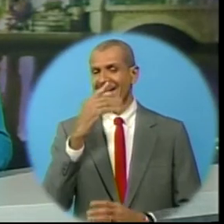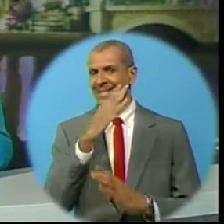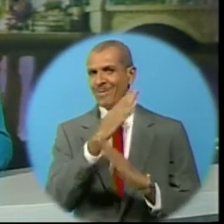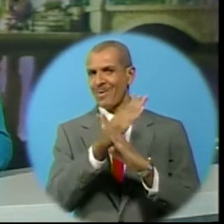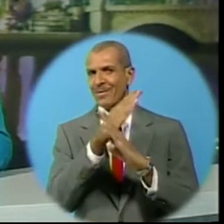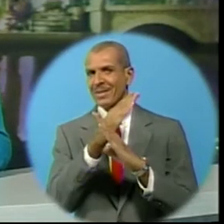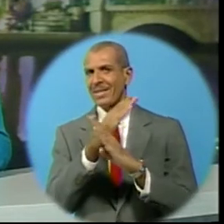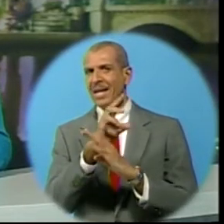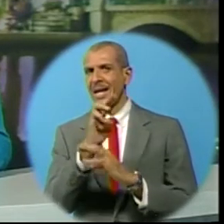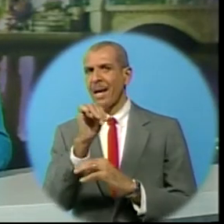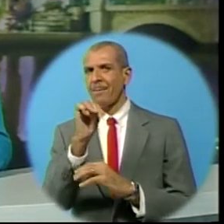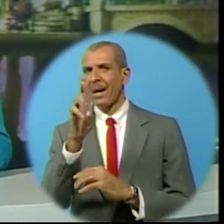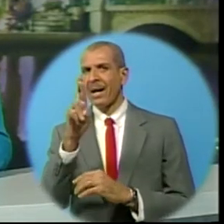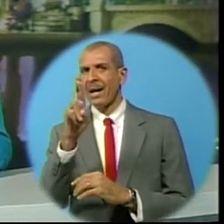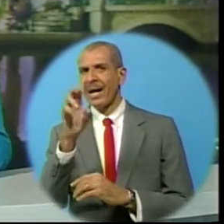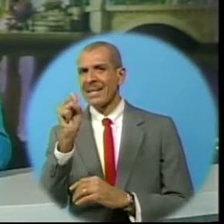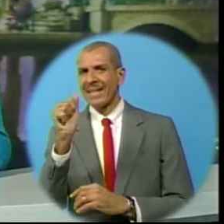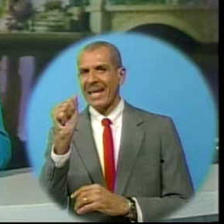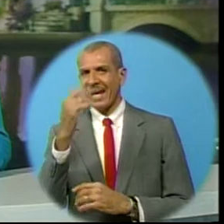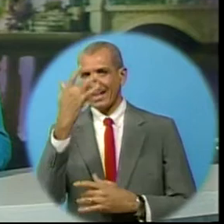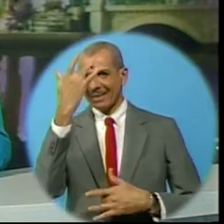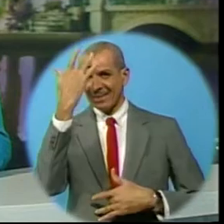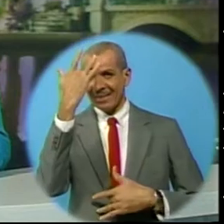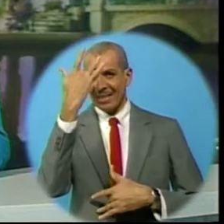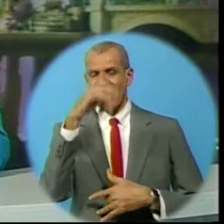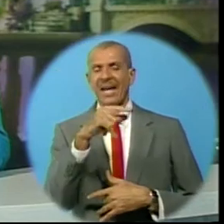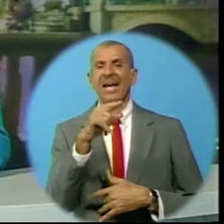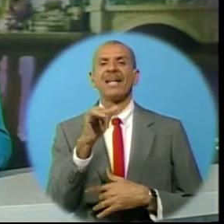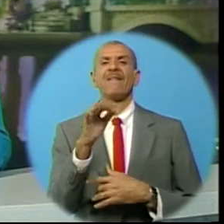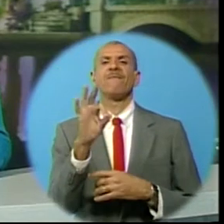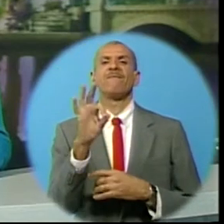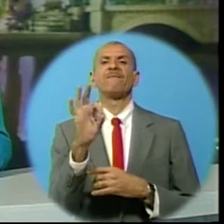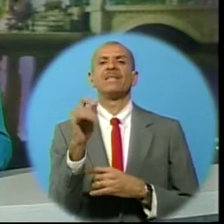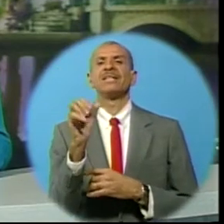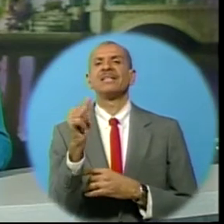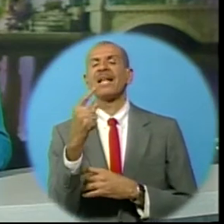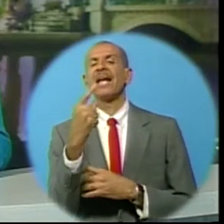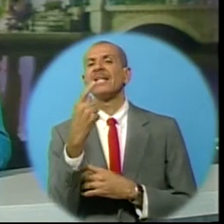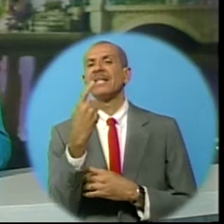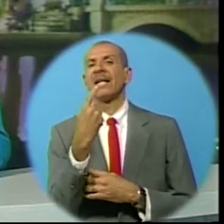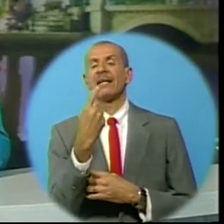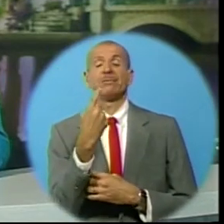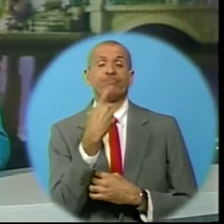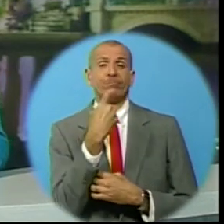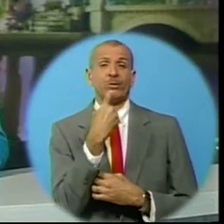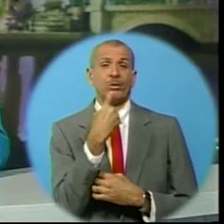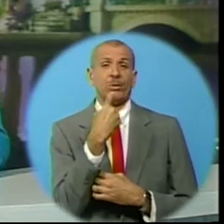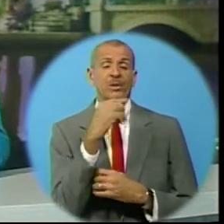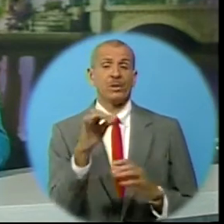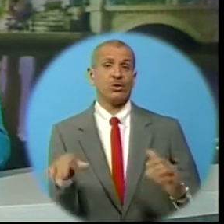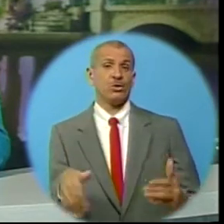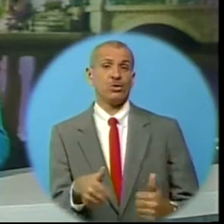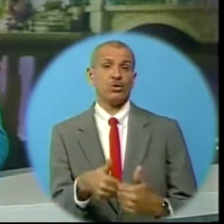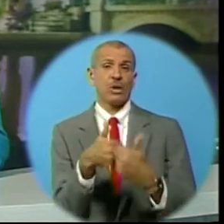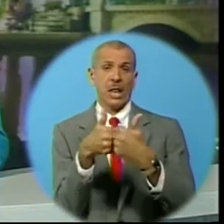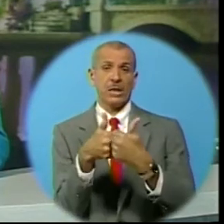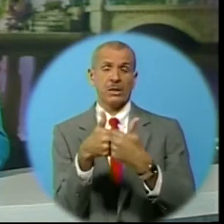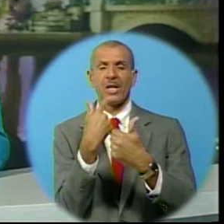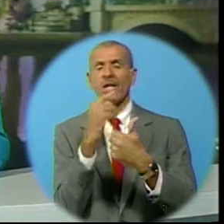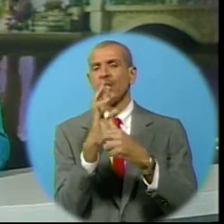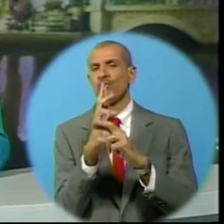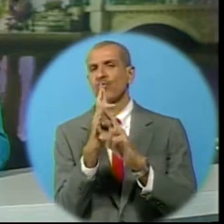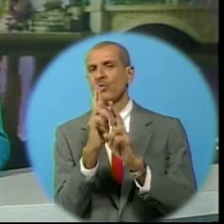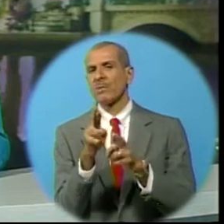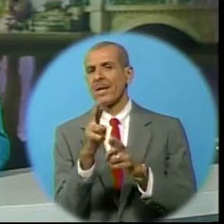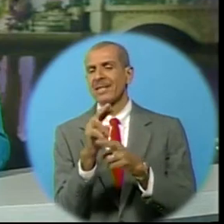of MRSA and infection in acute care facilities is a serious public health challenge. In response, he says the